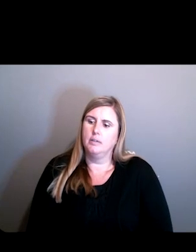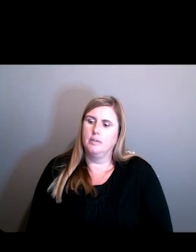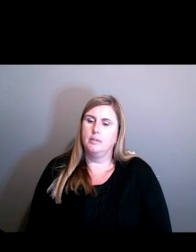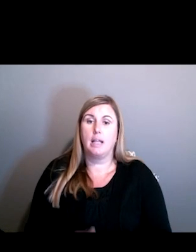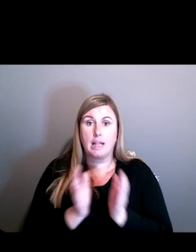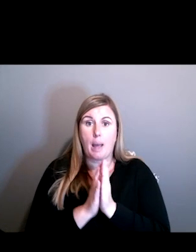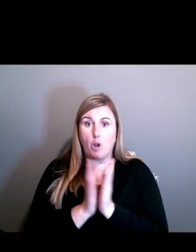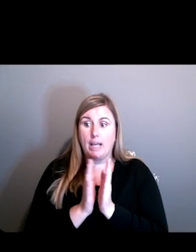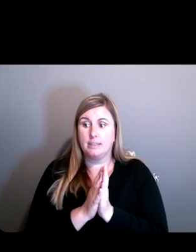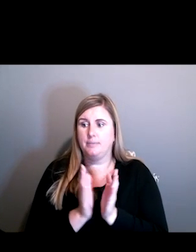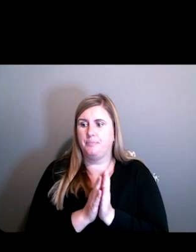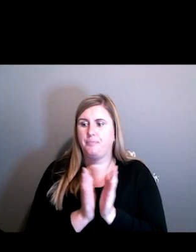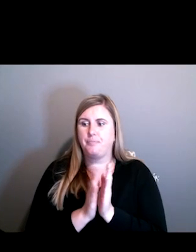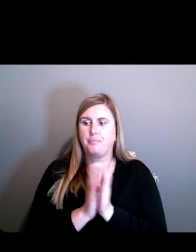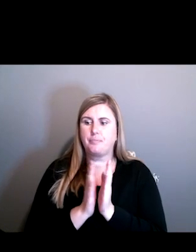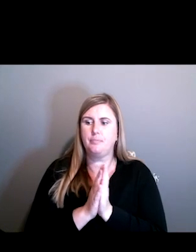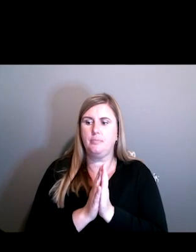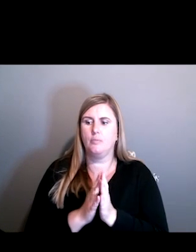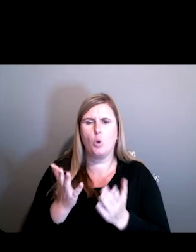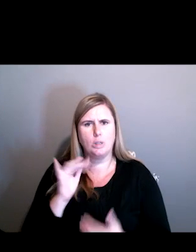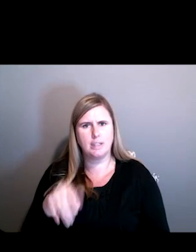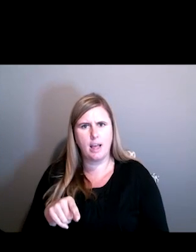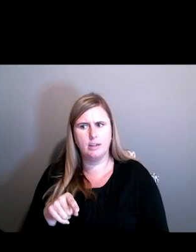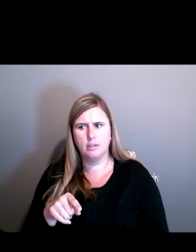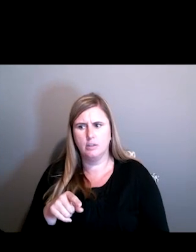the verbal operants. Clap your hands.